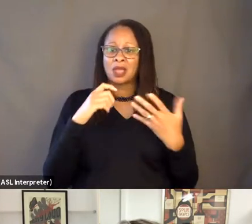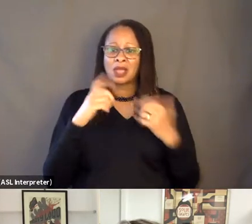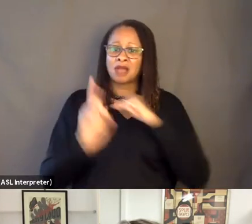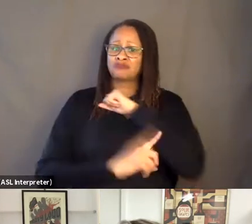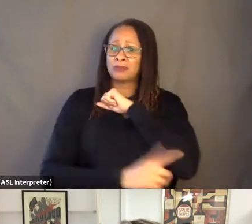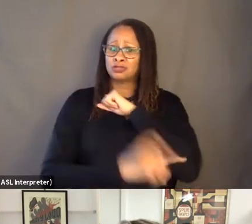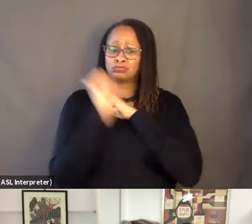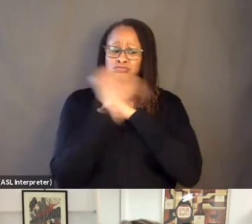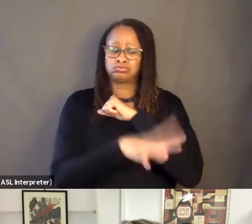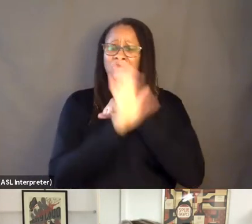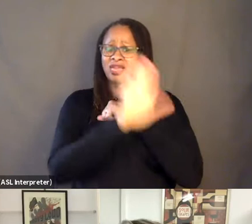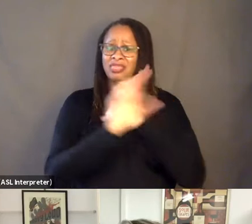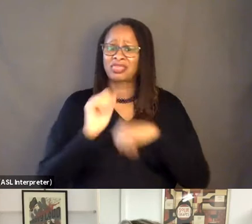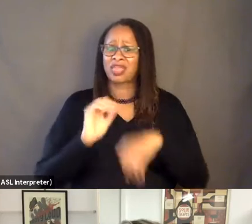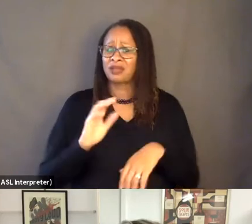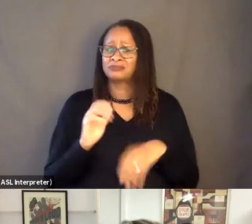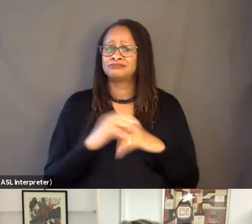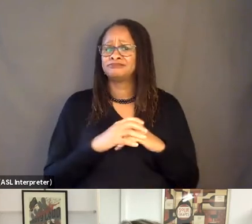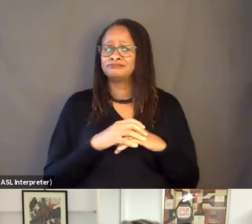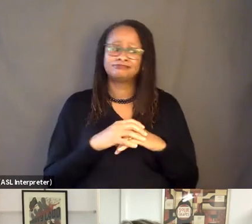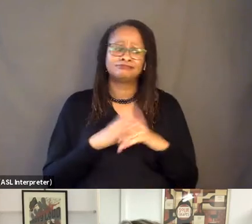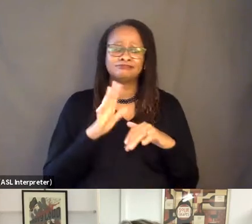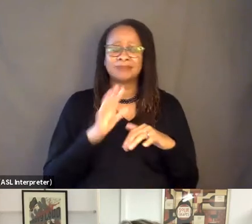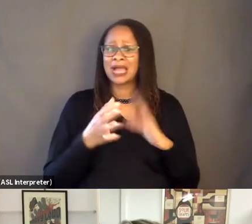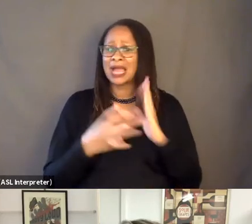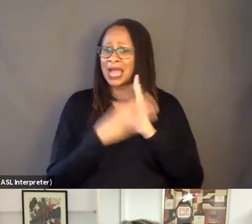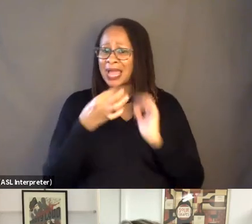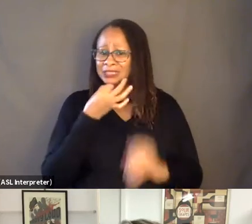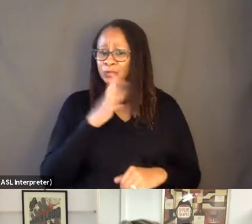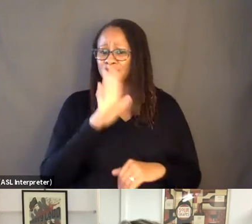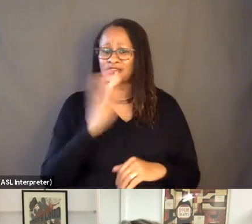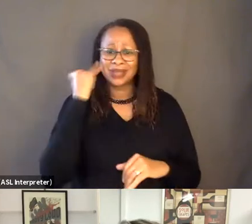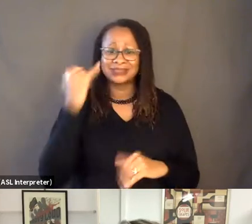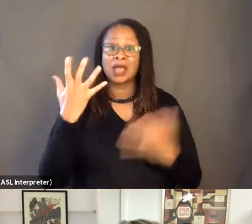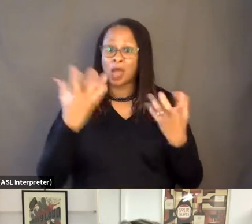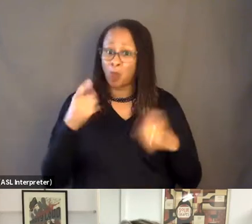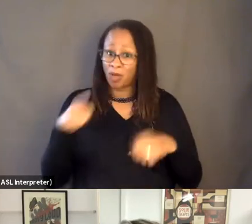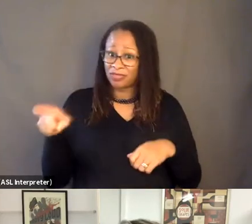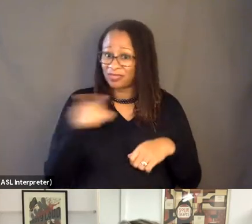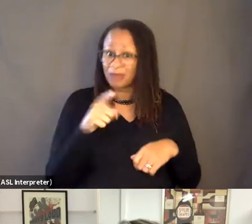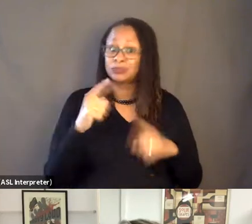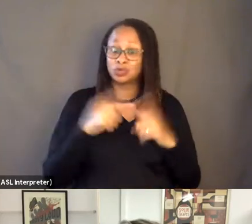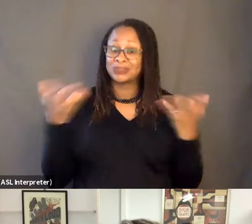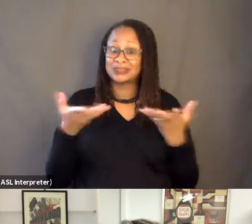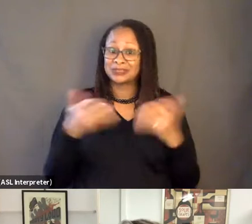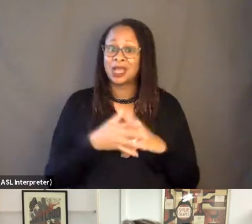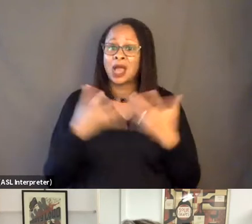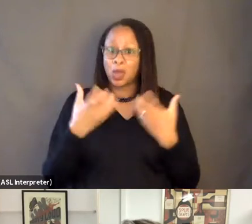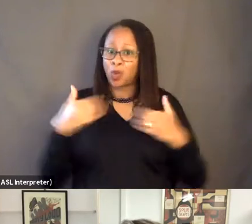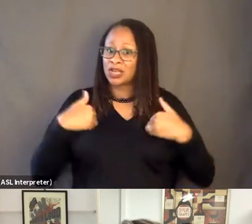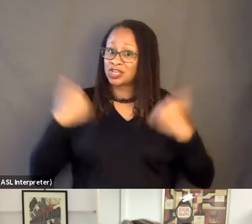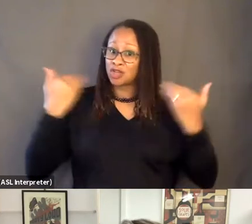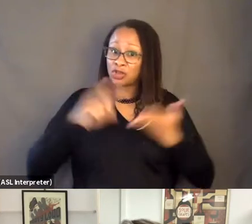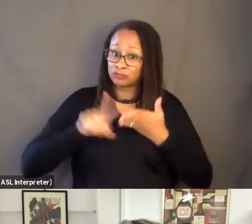experts. I want them to exist. I want for bright young researchers to see